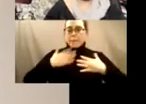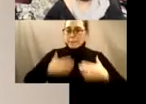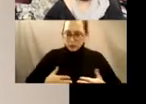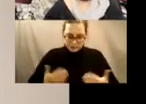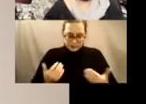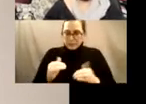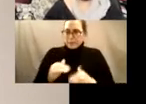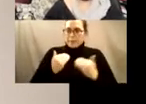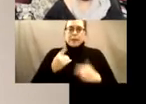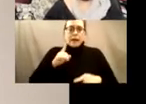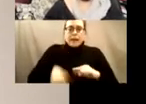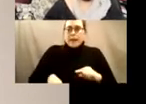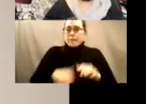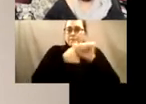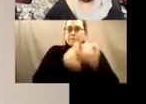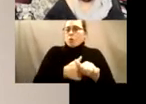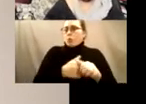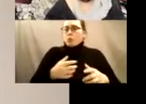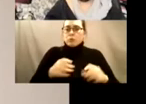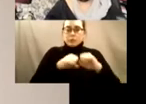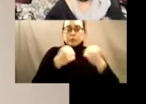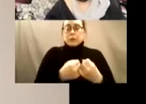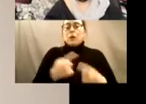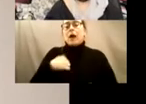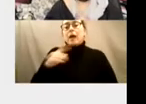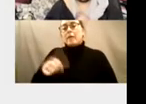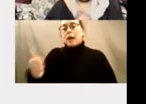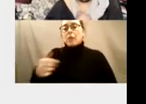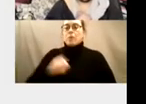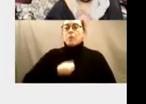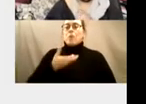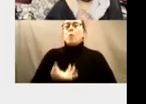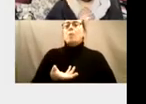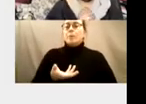limitations. So I want to share a poem, which is the next slide.